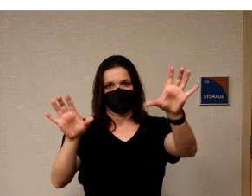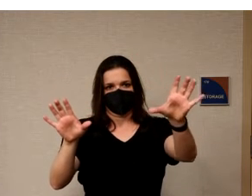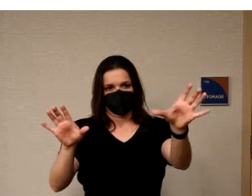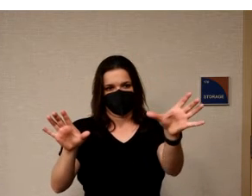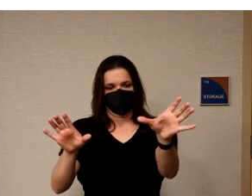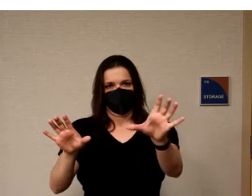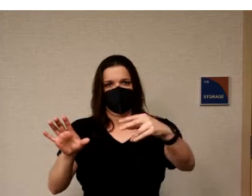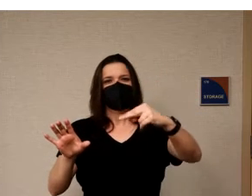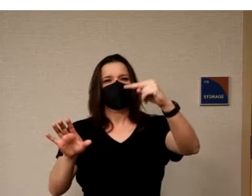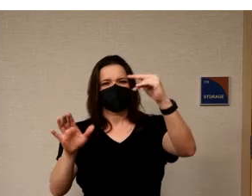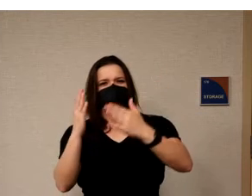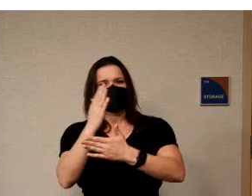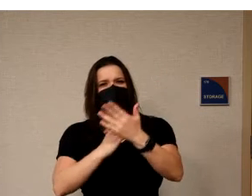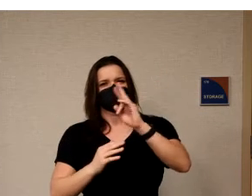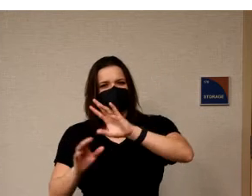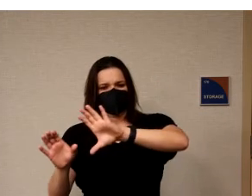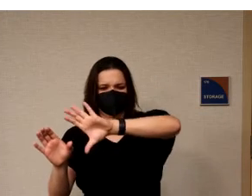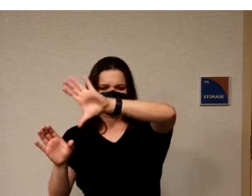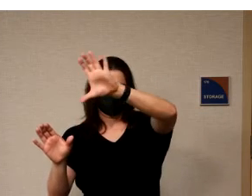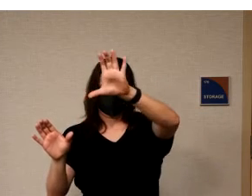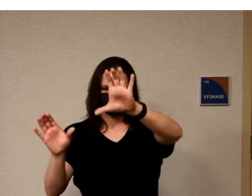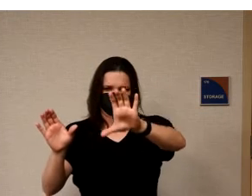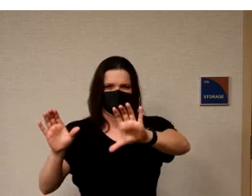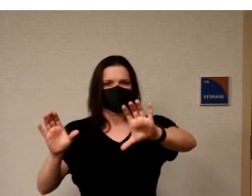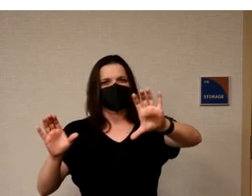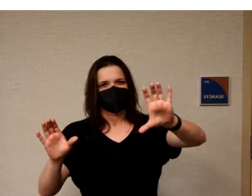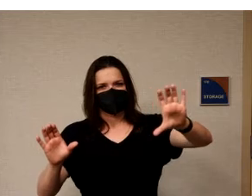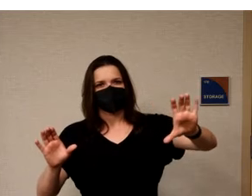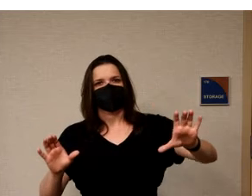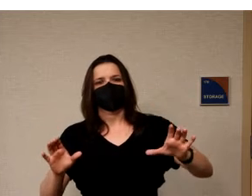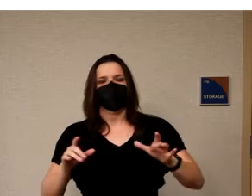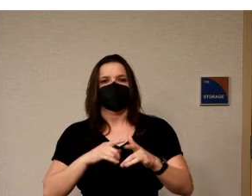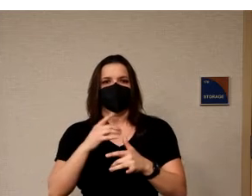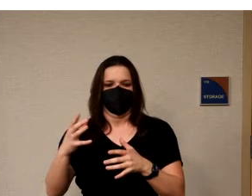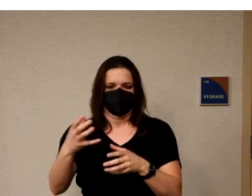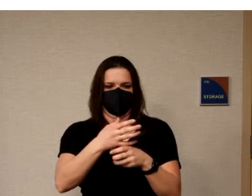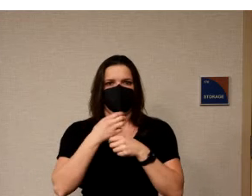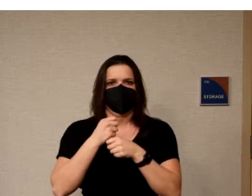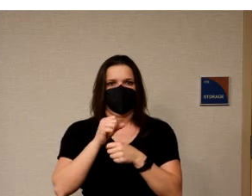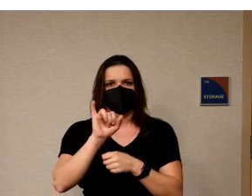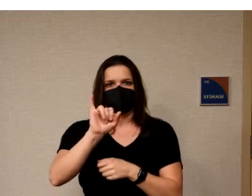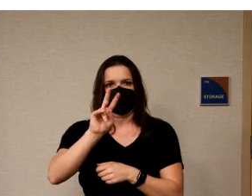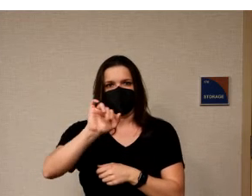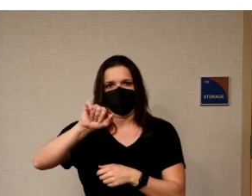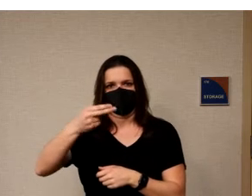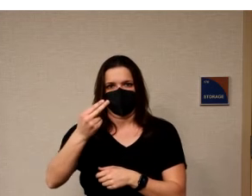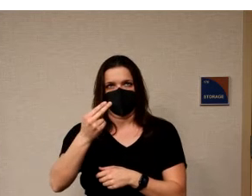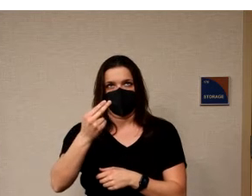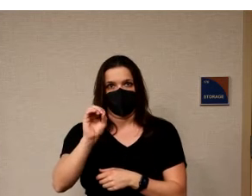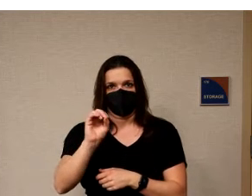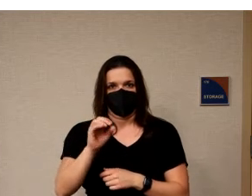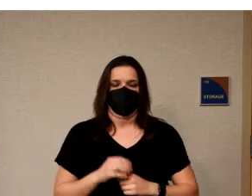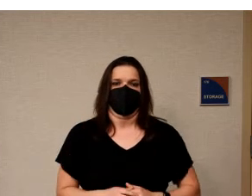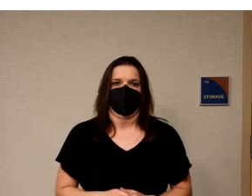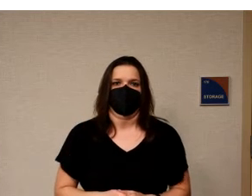this northern part of Visalia, and then reaches over and takes in Ivanhoe as well.